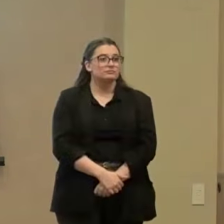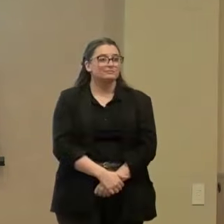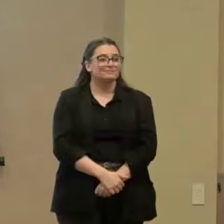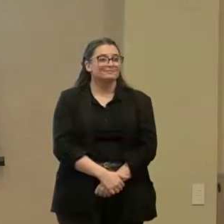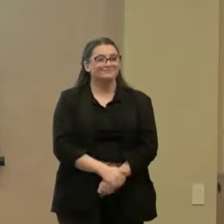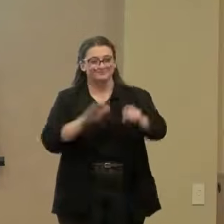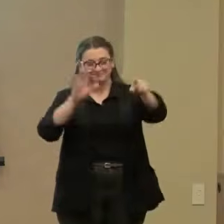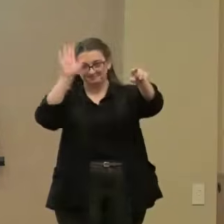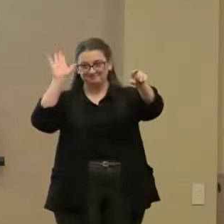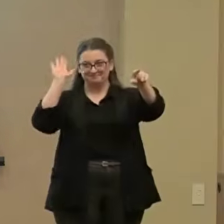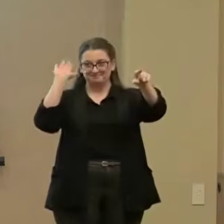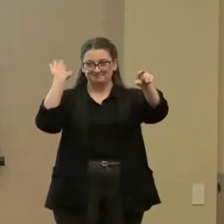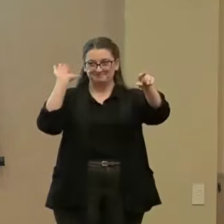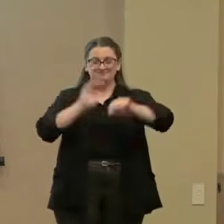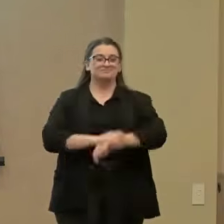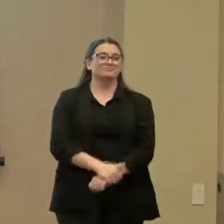Hi,